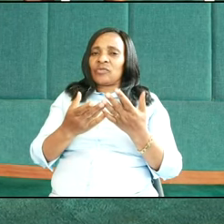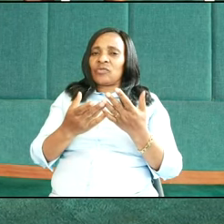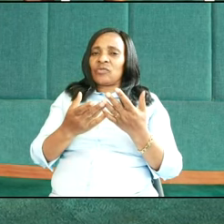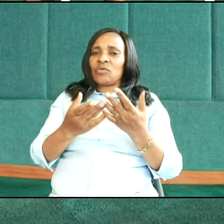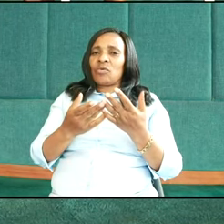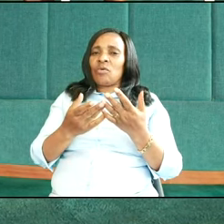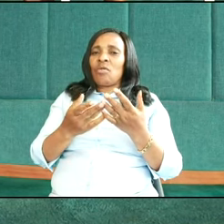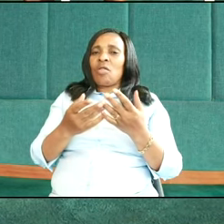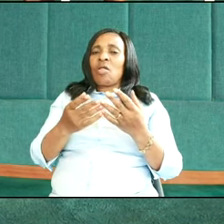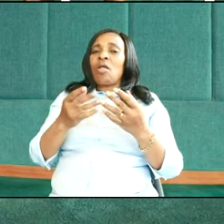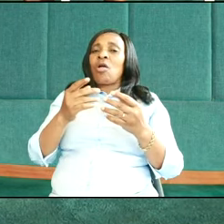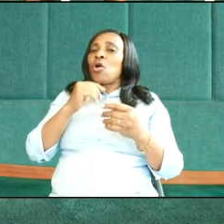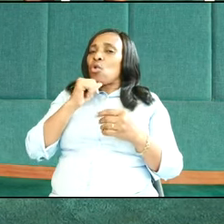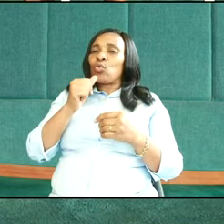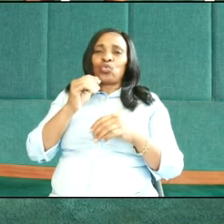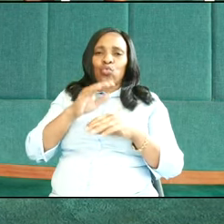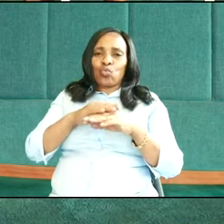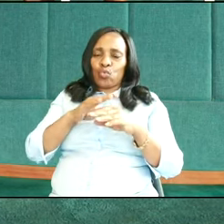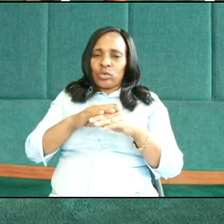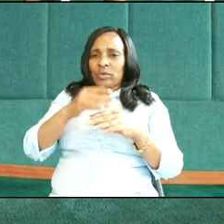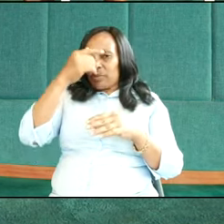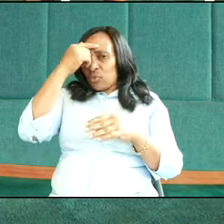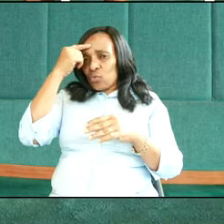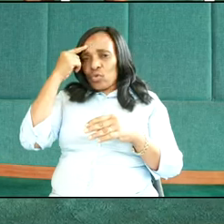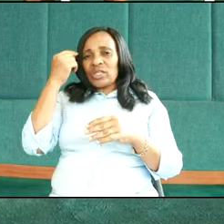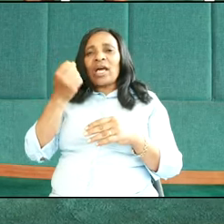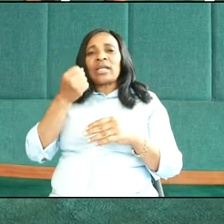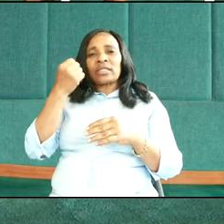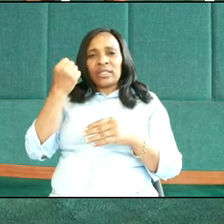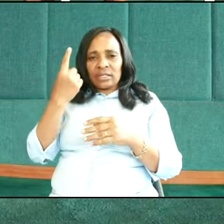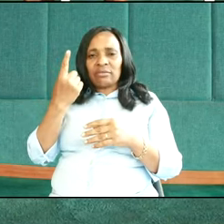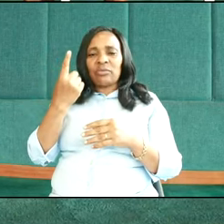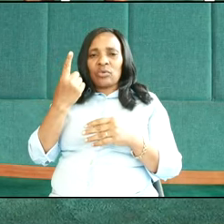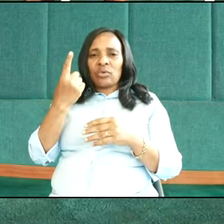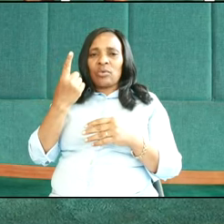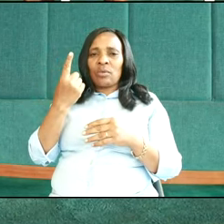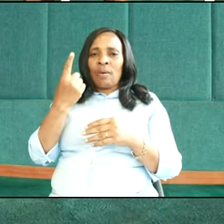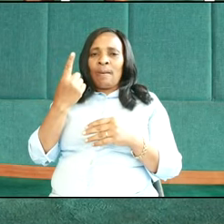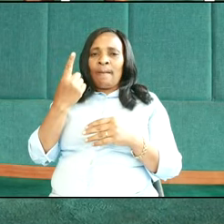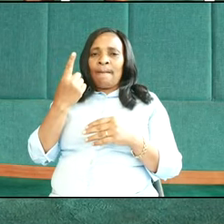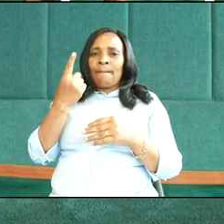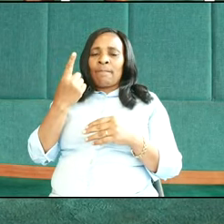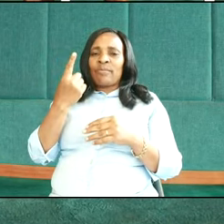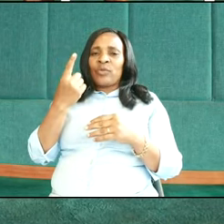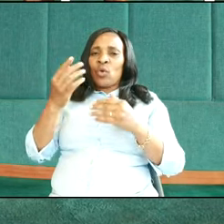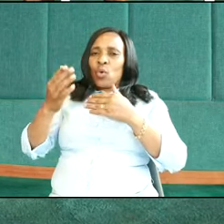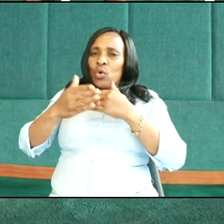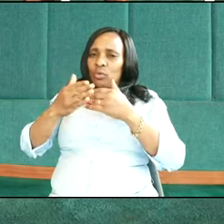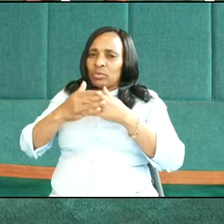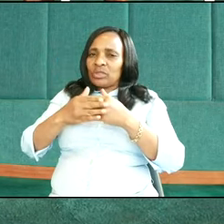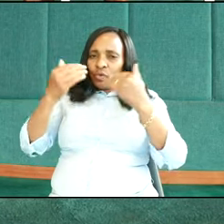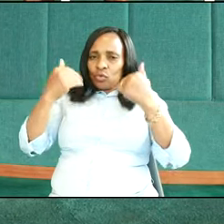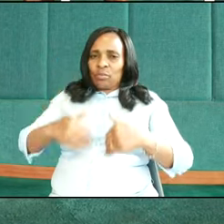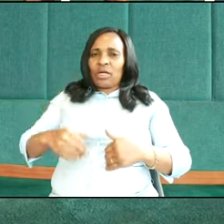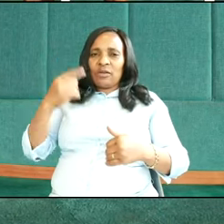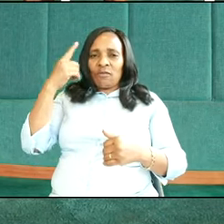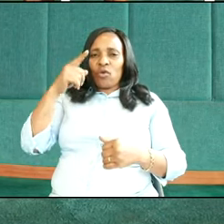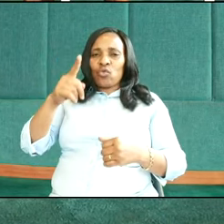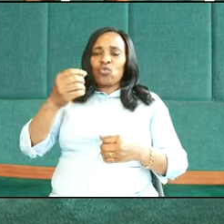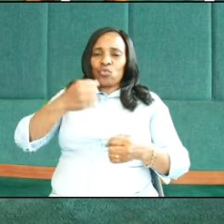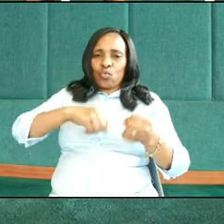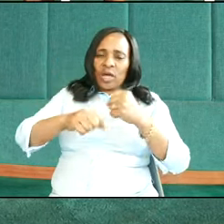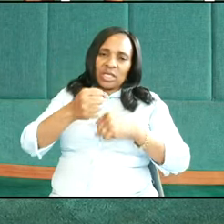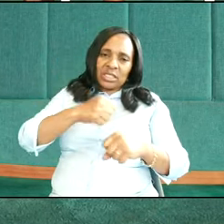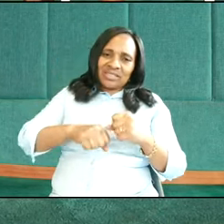it's incredible, by the way, you know, because it's so understandable, you know. It's almost human for you to react like